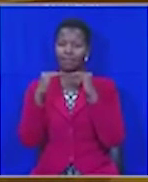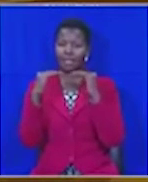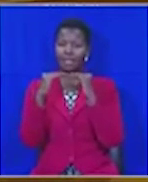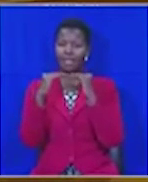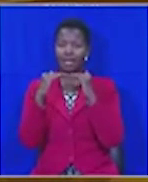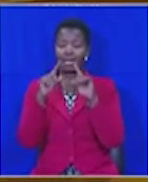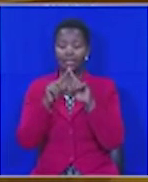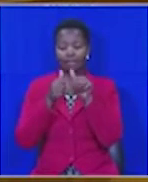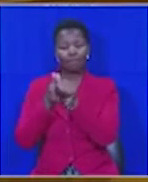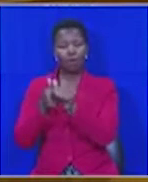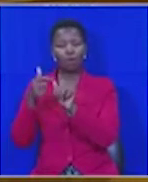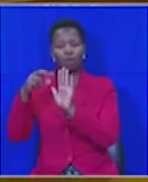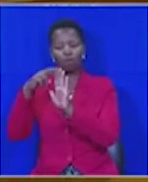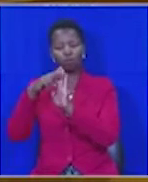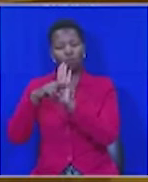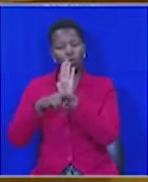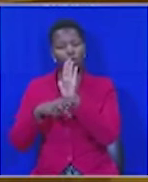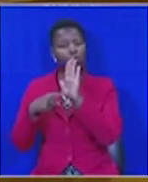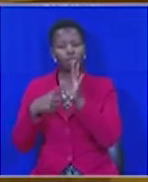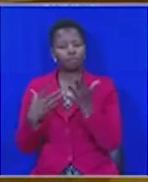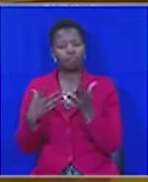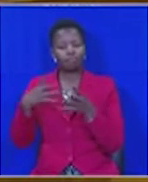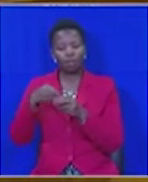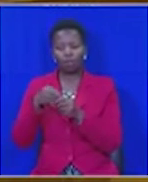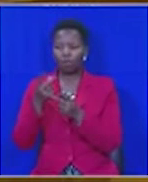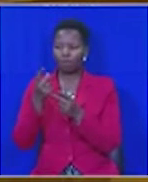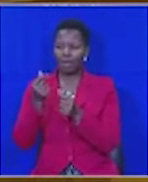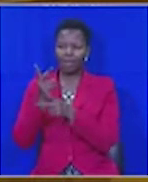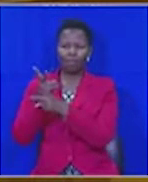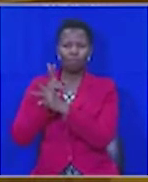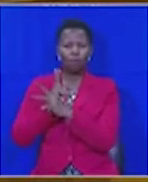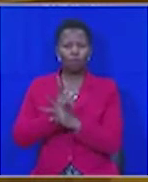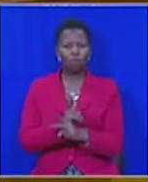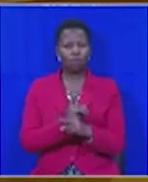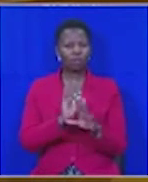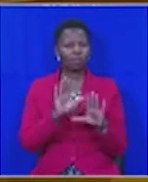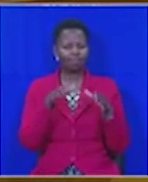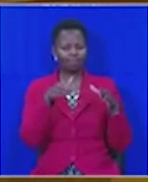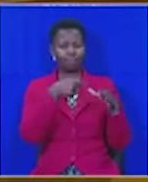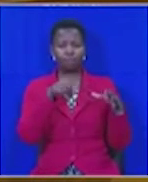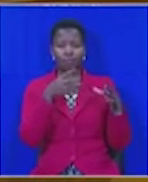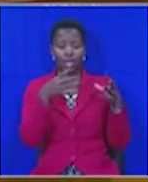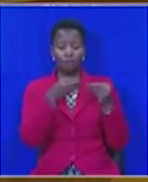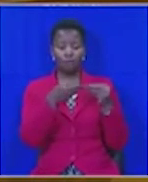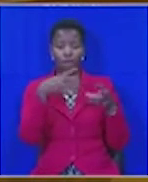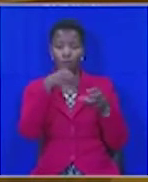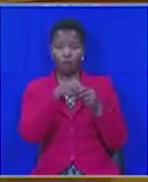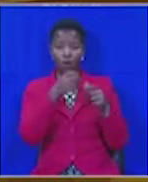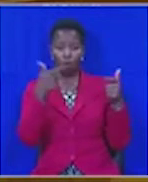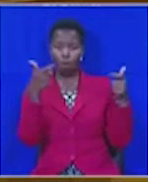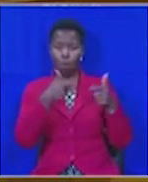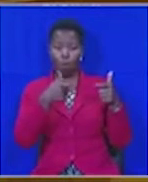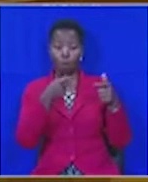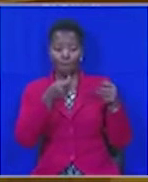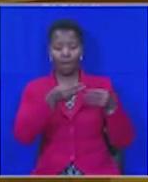for issues around money laundering, financing, terrorism, etc. Financial crime, honorable